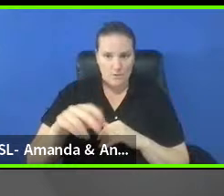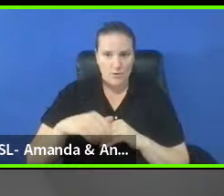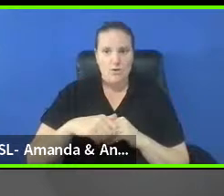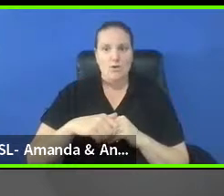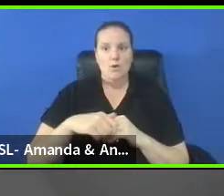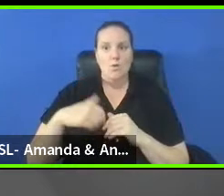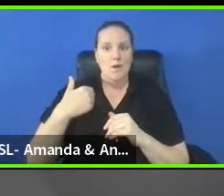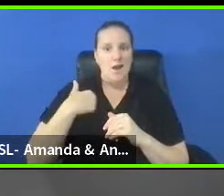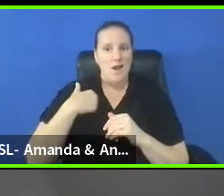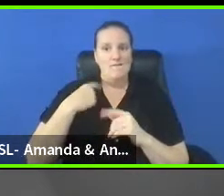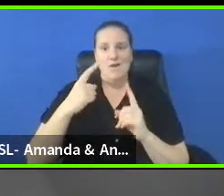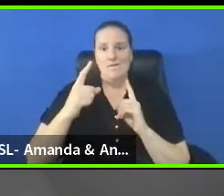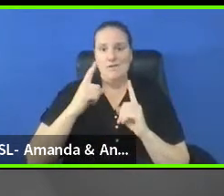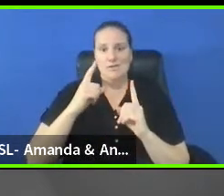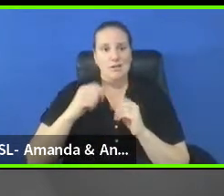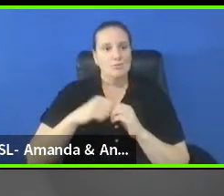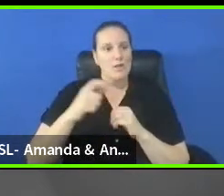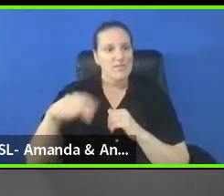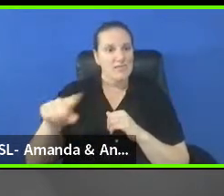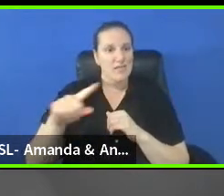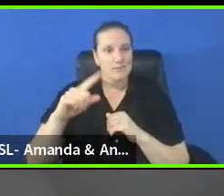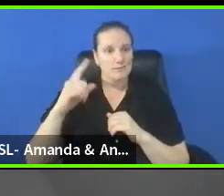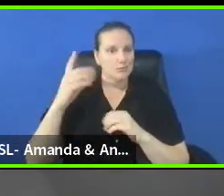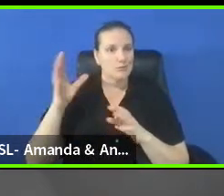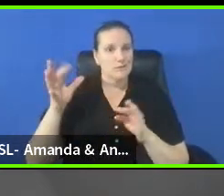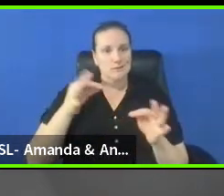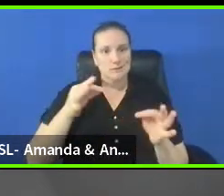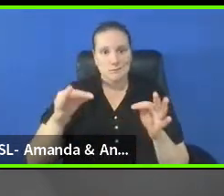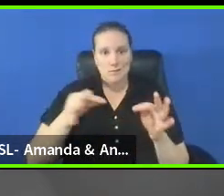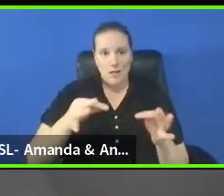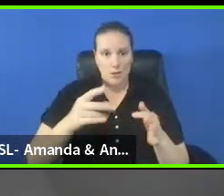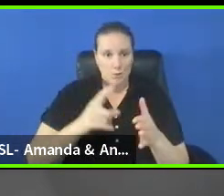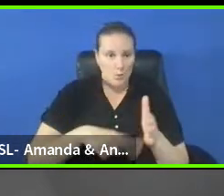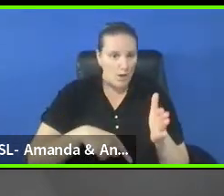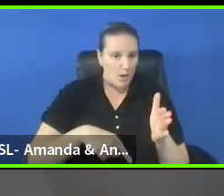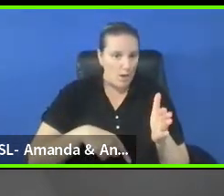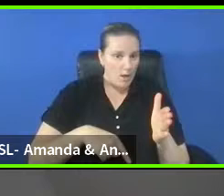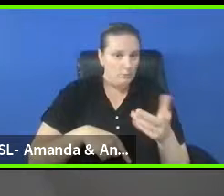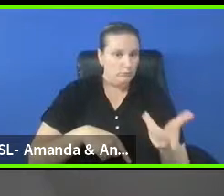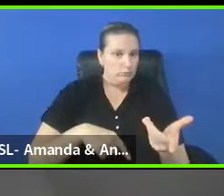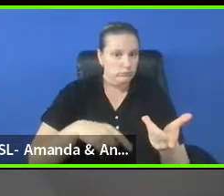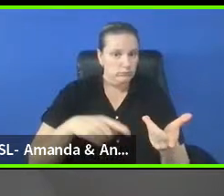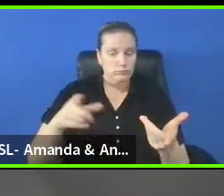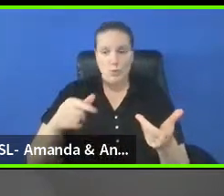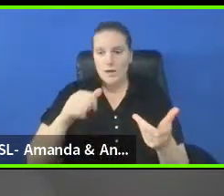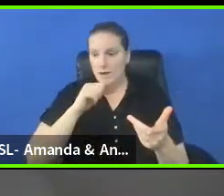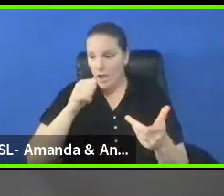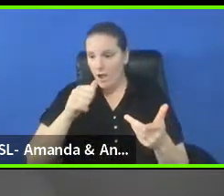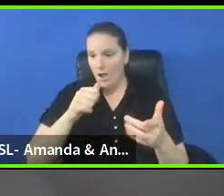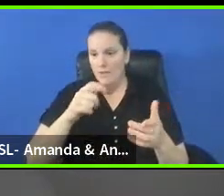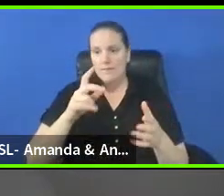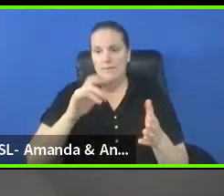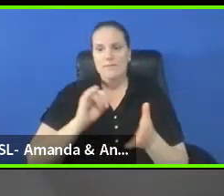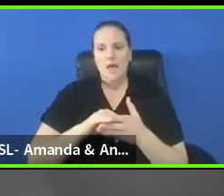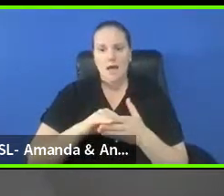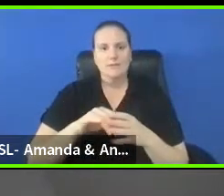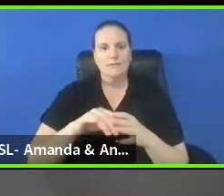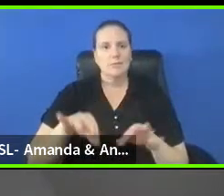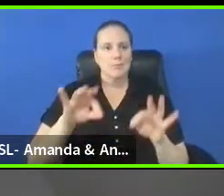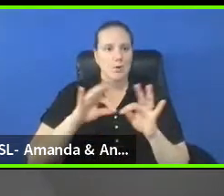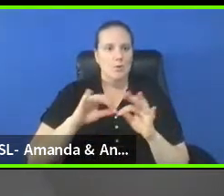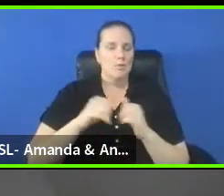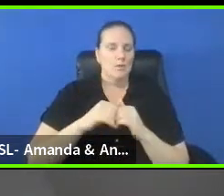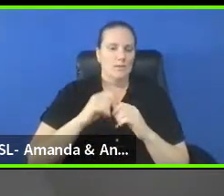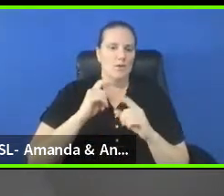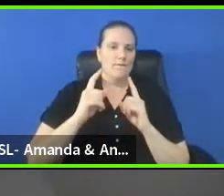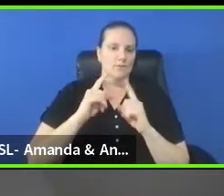had conversations with them to explain what this is and what it isn't, because those voices are important in the